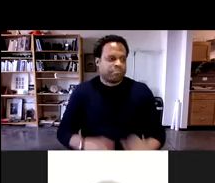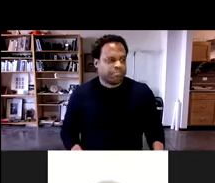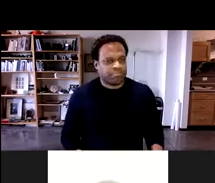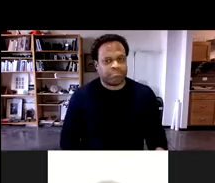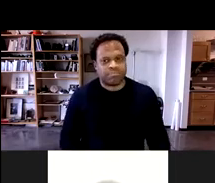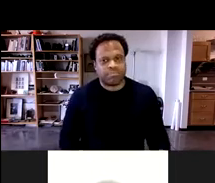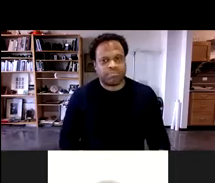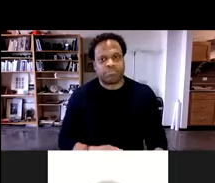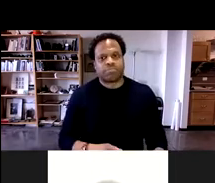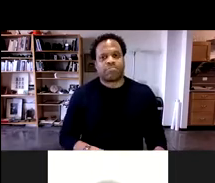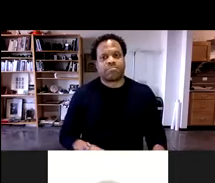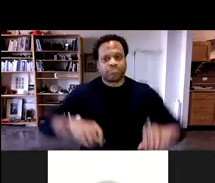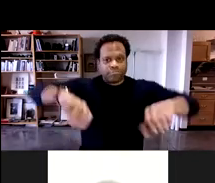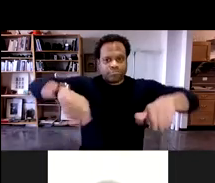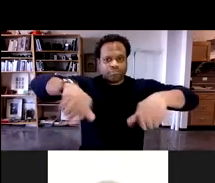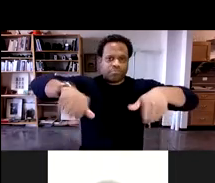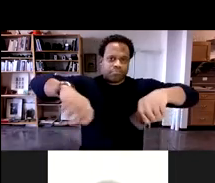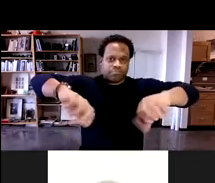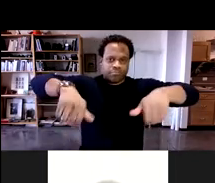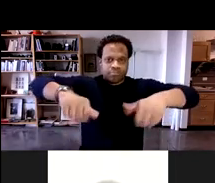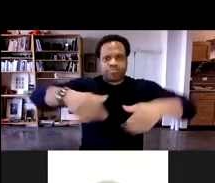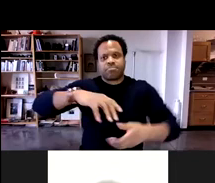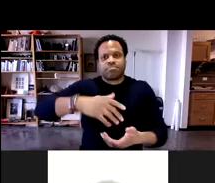the pump machines, rub your hands together.